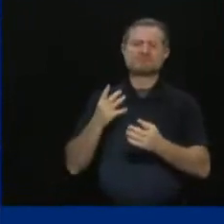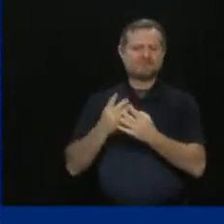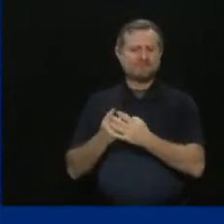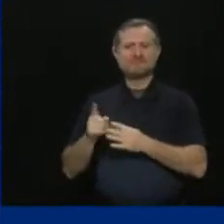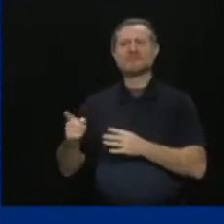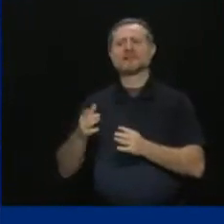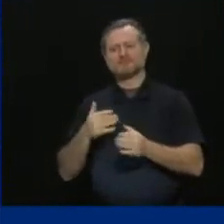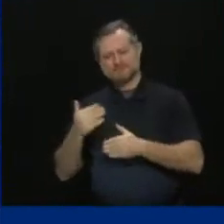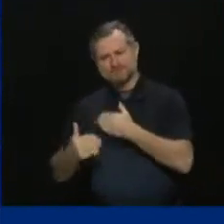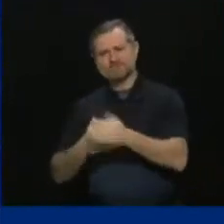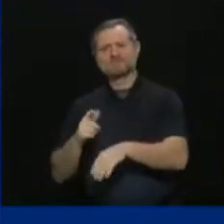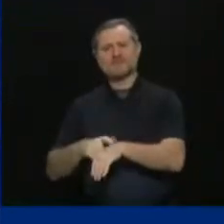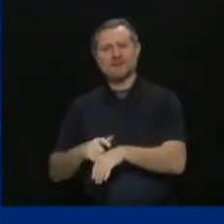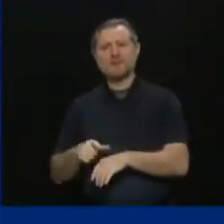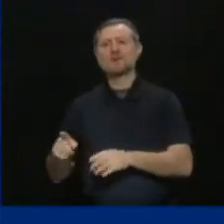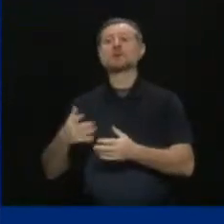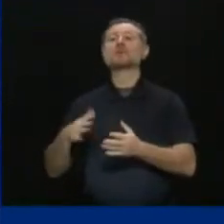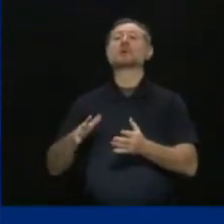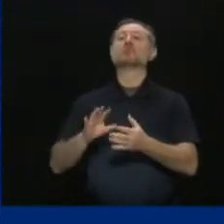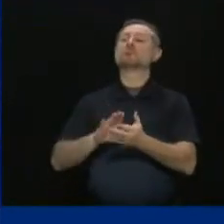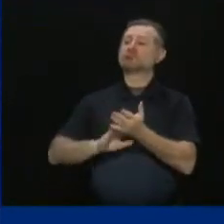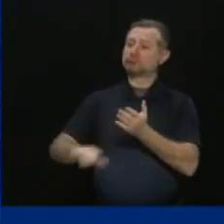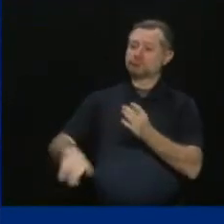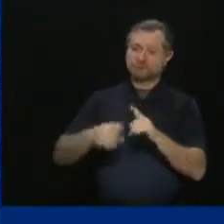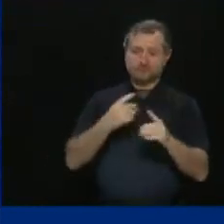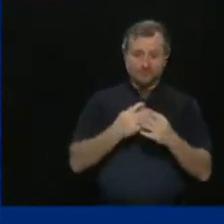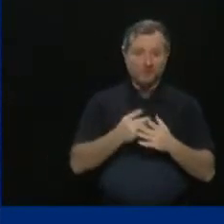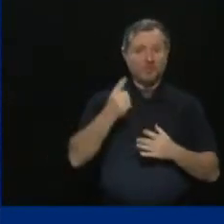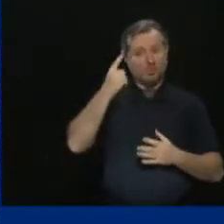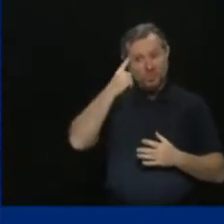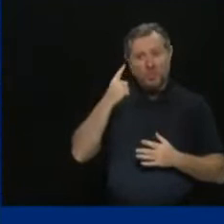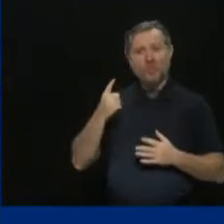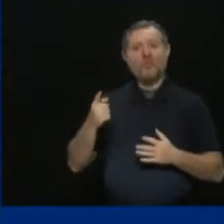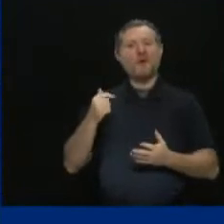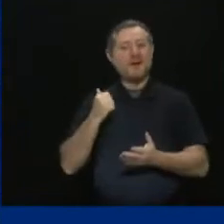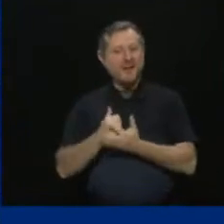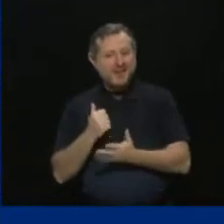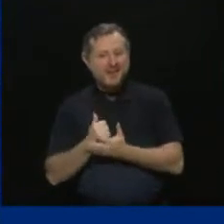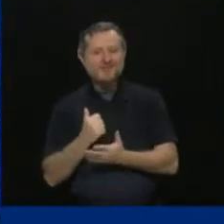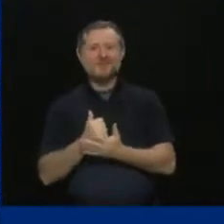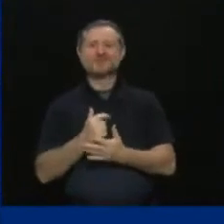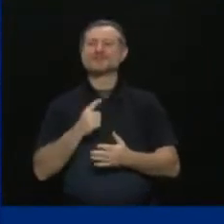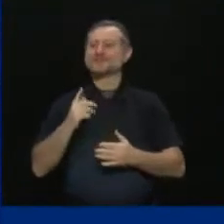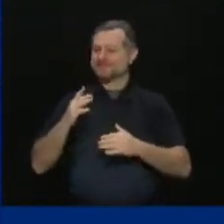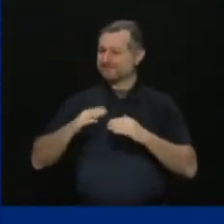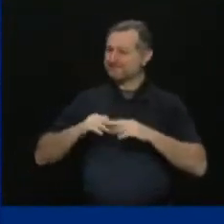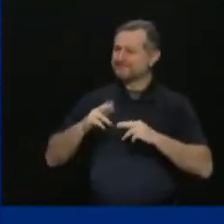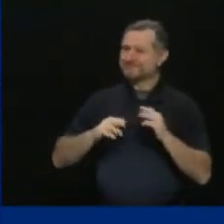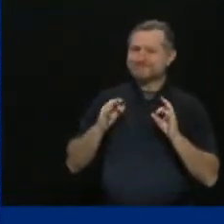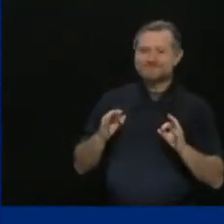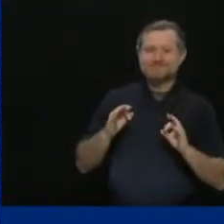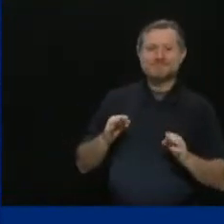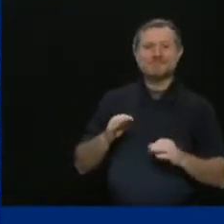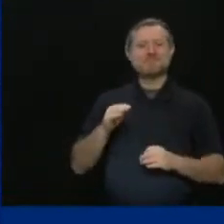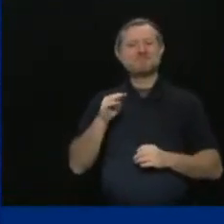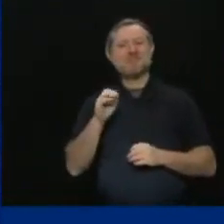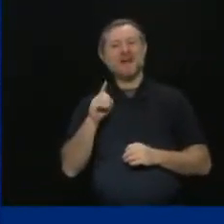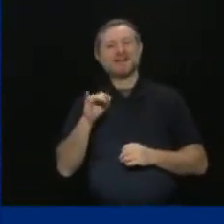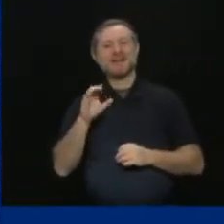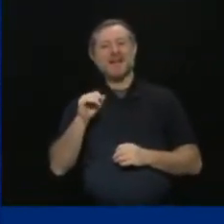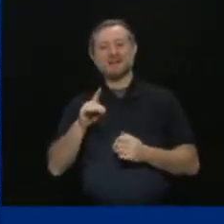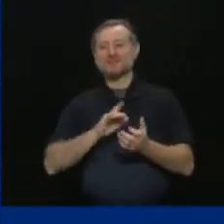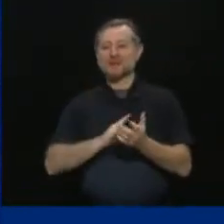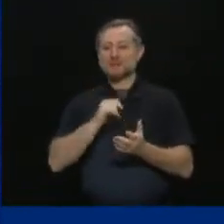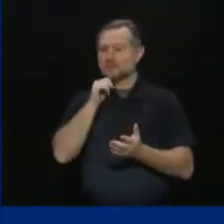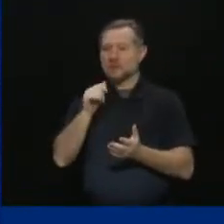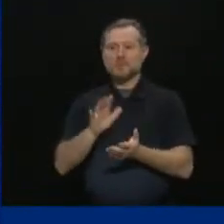out. We thought we had a facility to put him in. The Medicaid papers were not in order, and they sent him home.